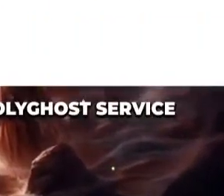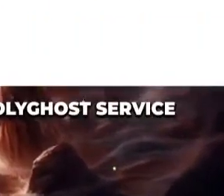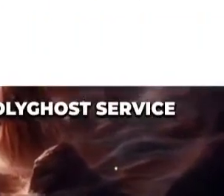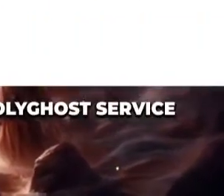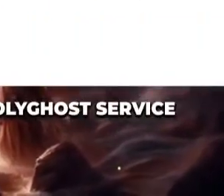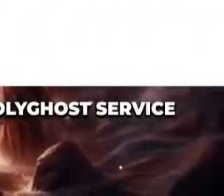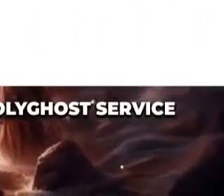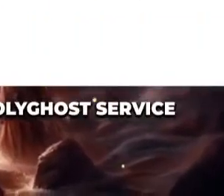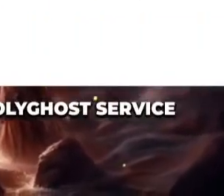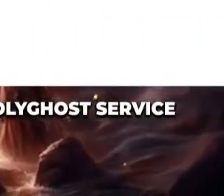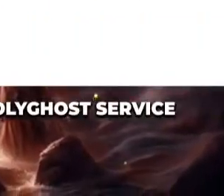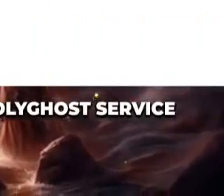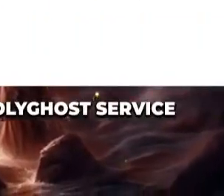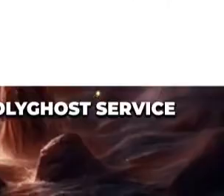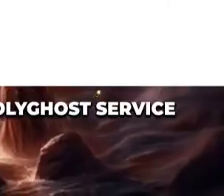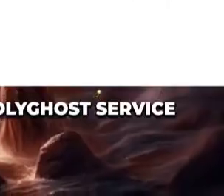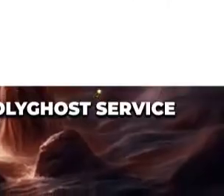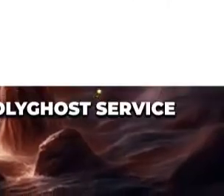all their disruptions.